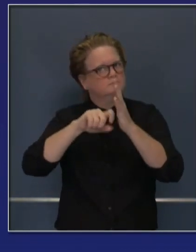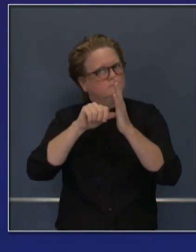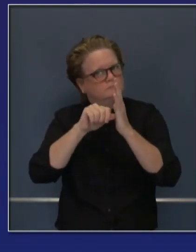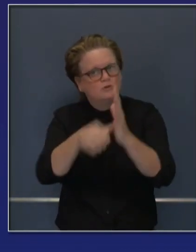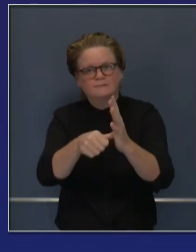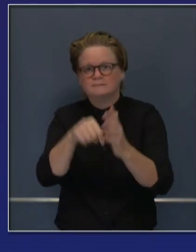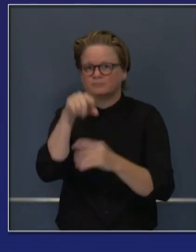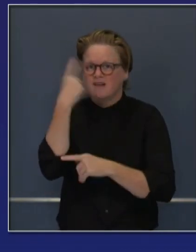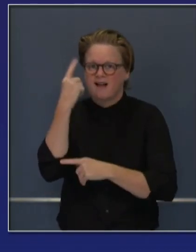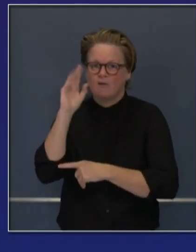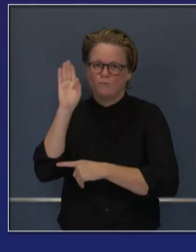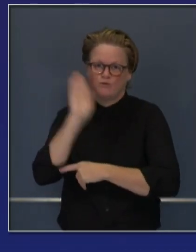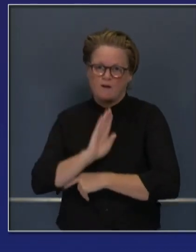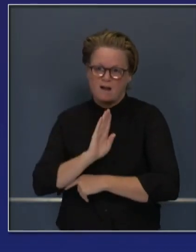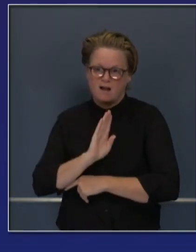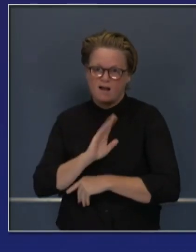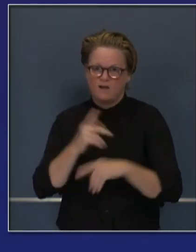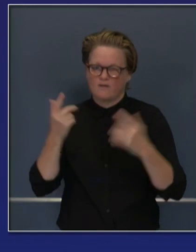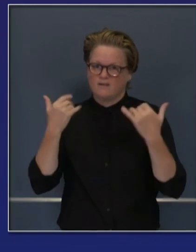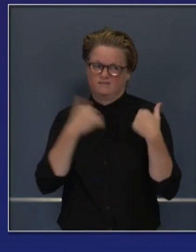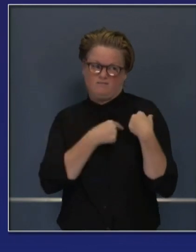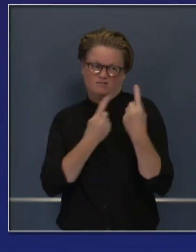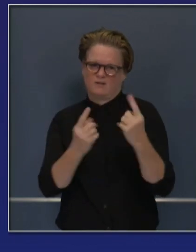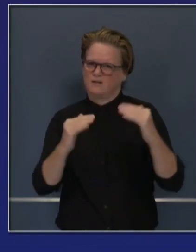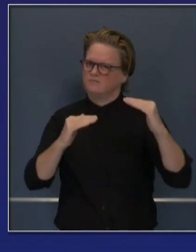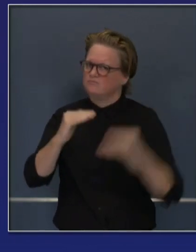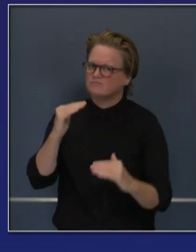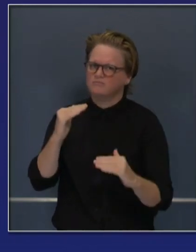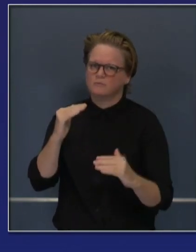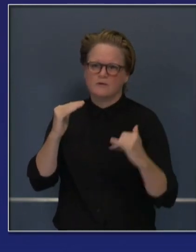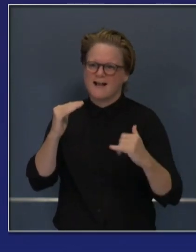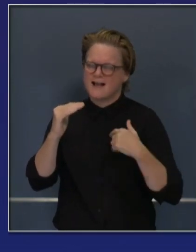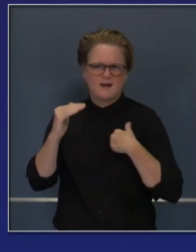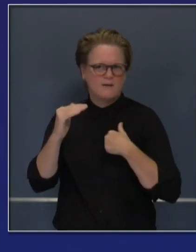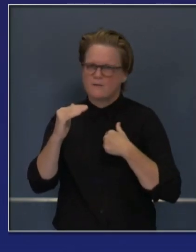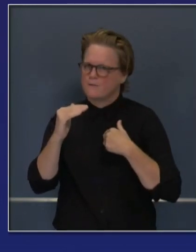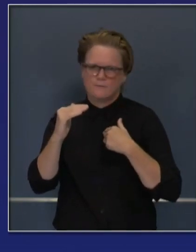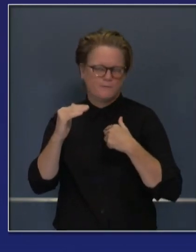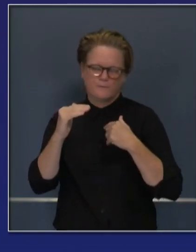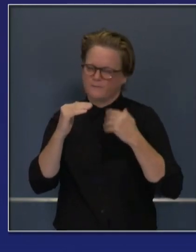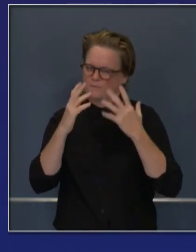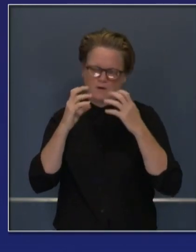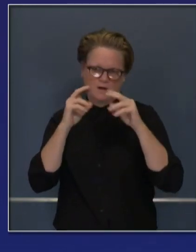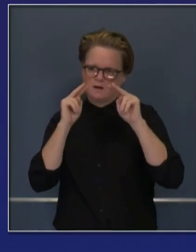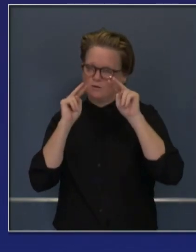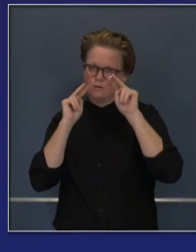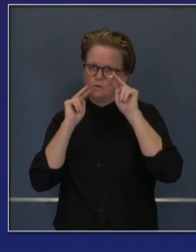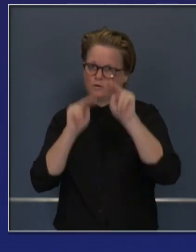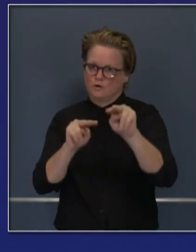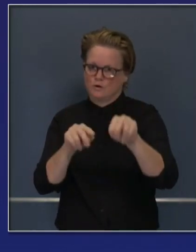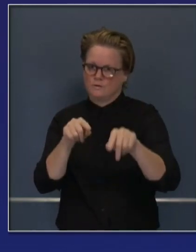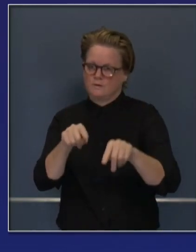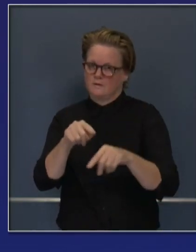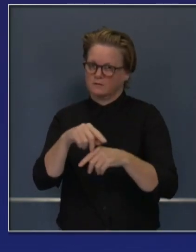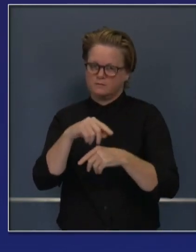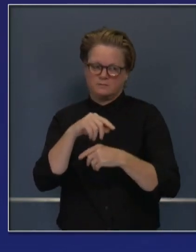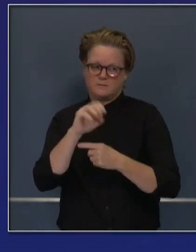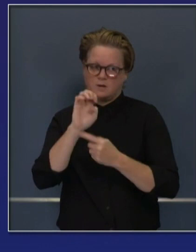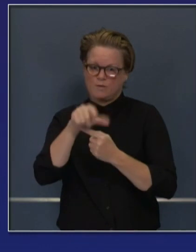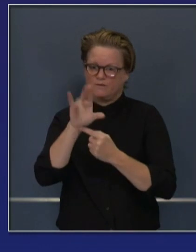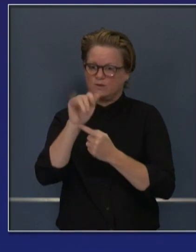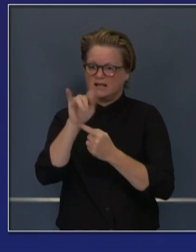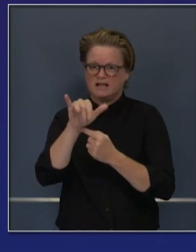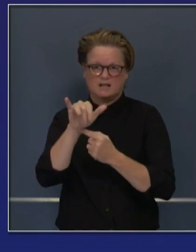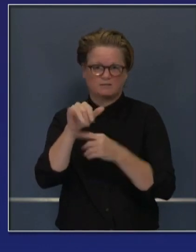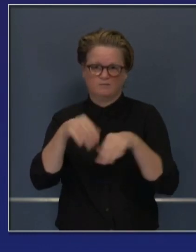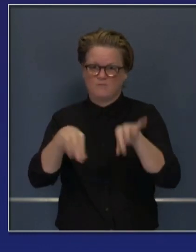because of the impact they have felt disproportionately because of COVID-19. So we've been preparing for that. We've been working and leaning